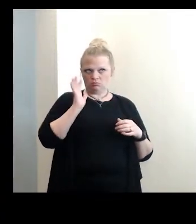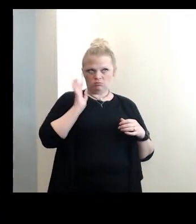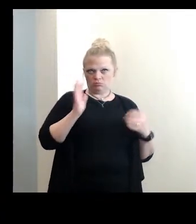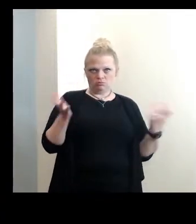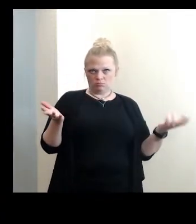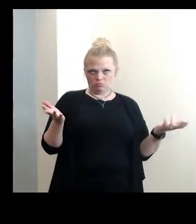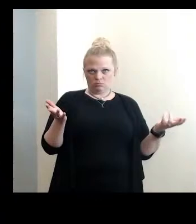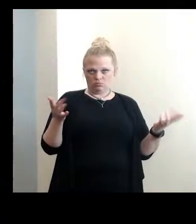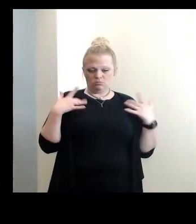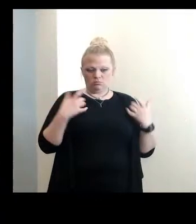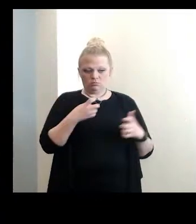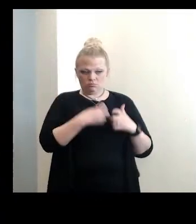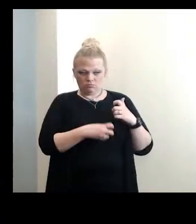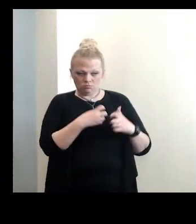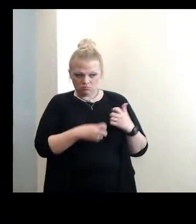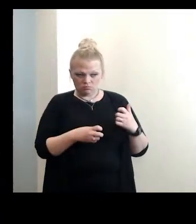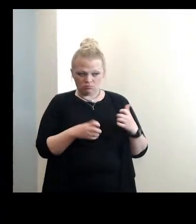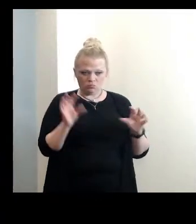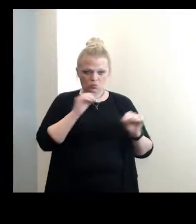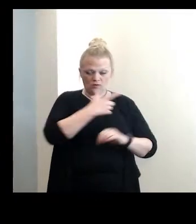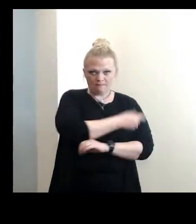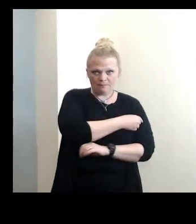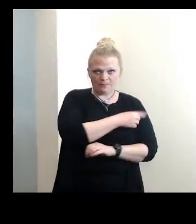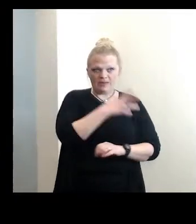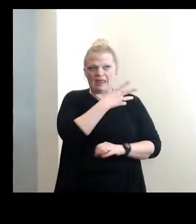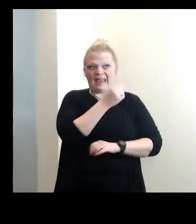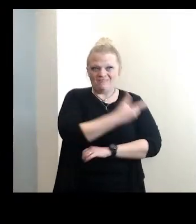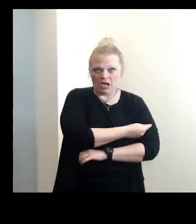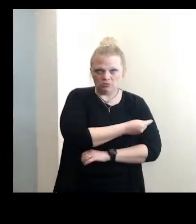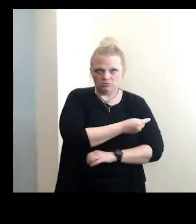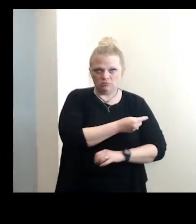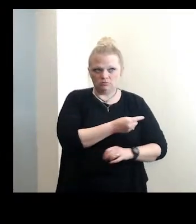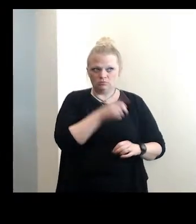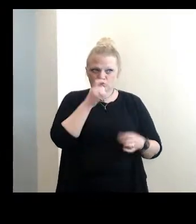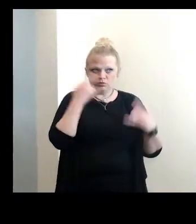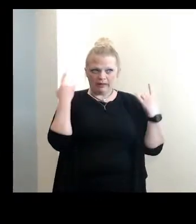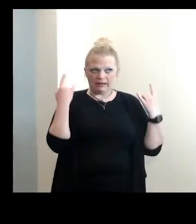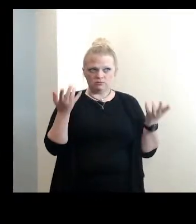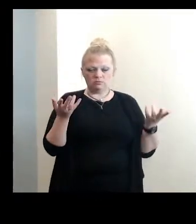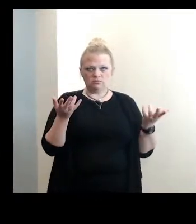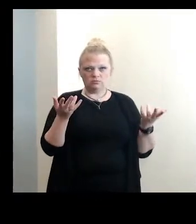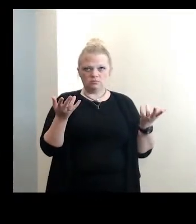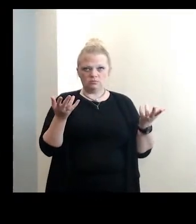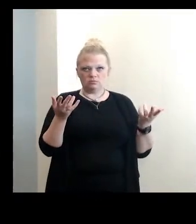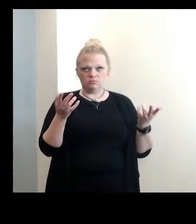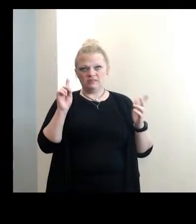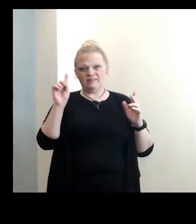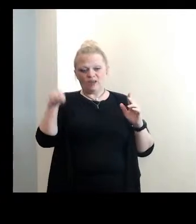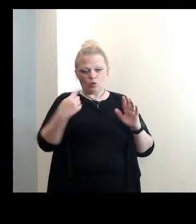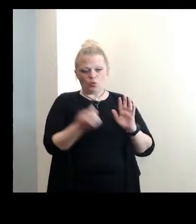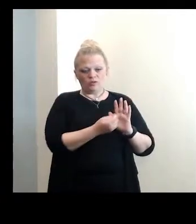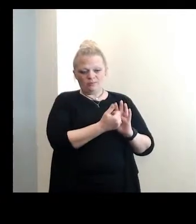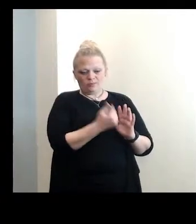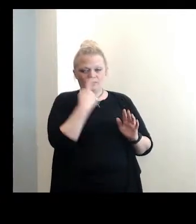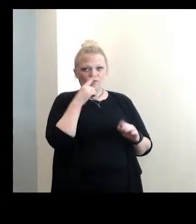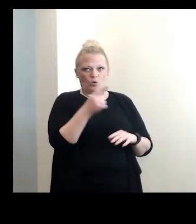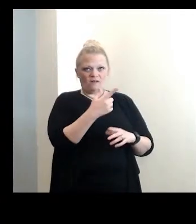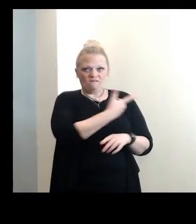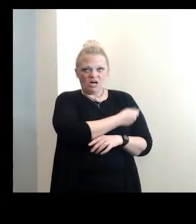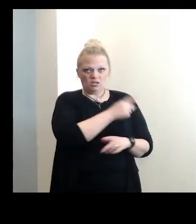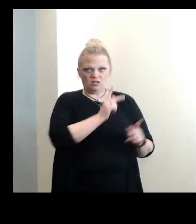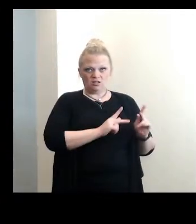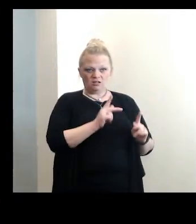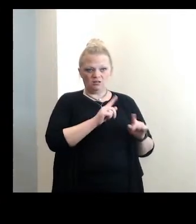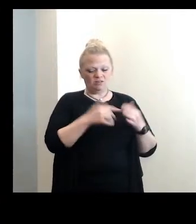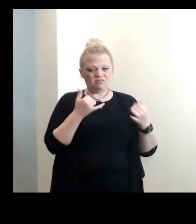is immunocompromised, unvaccinated, and vaccinated should wear a mask. They removed it for the vaccinated. But there's still a